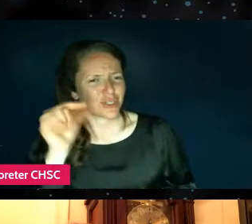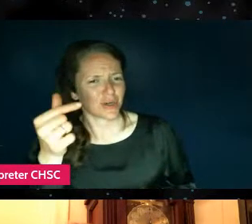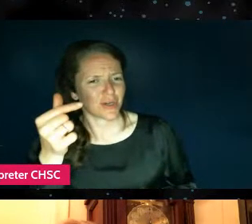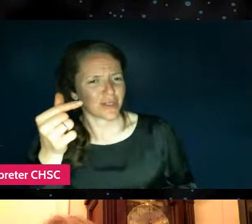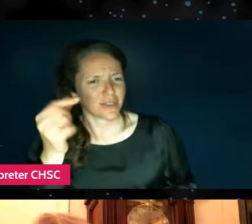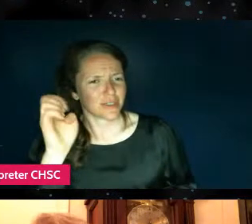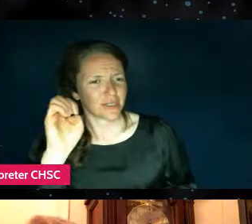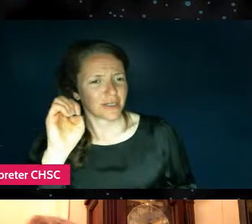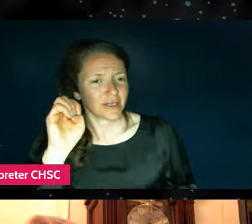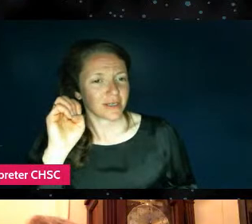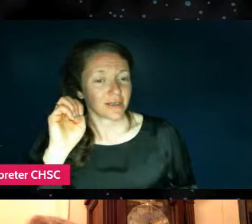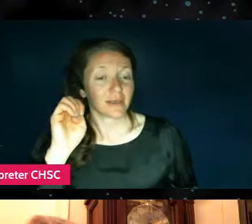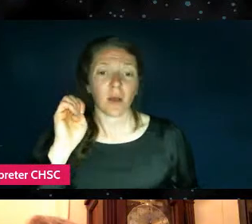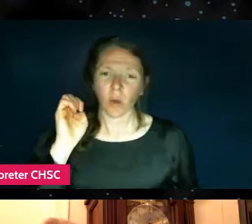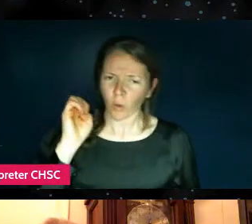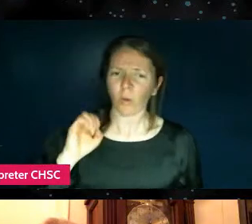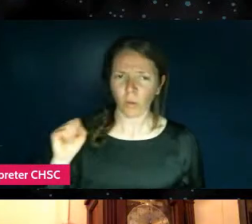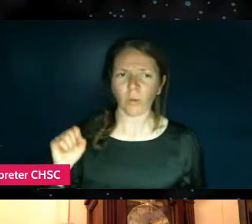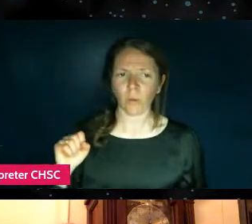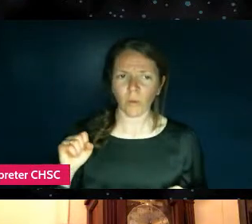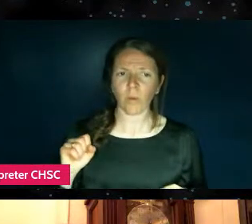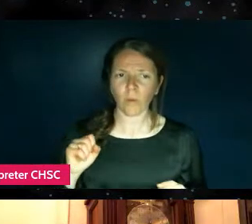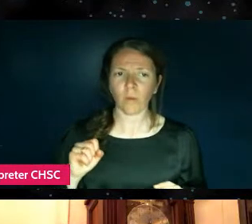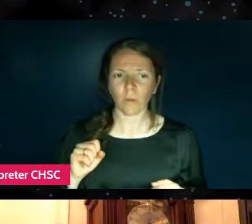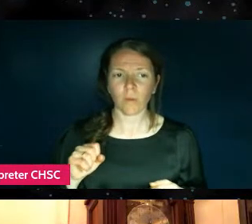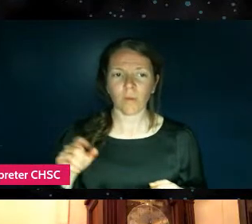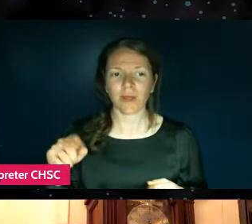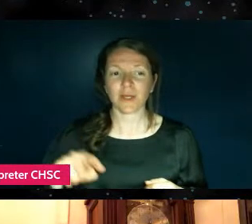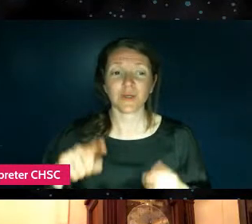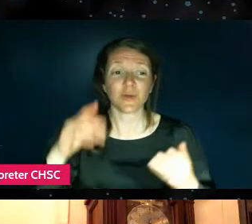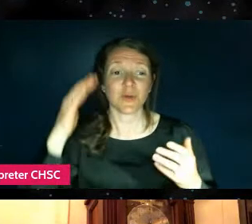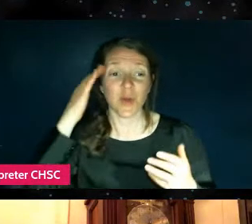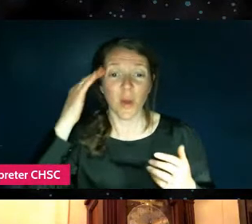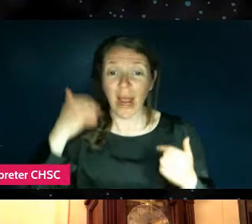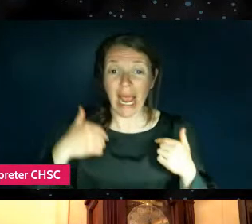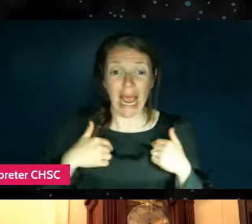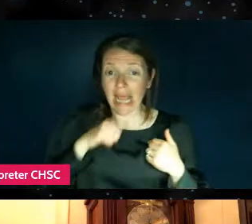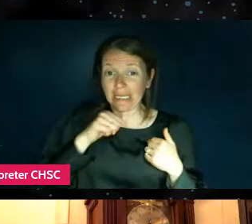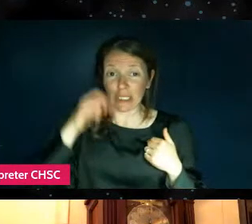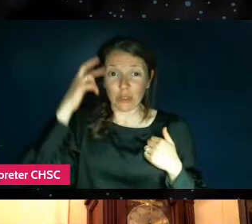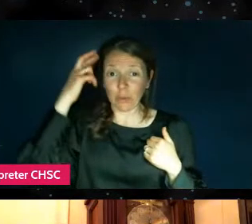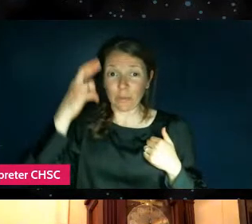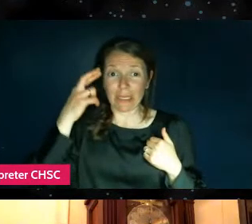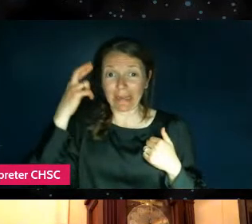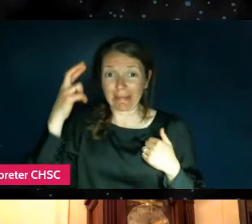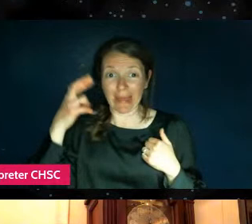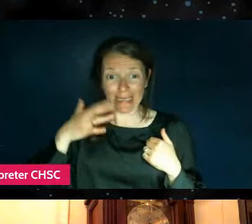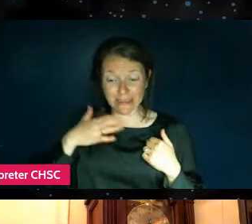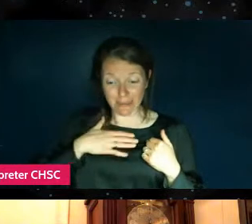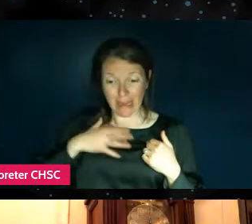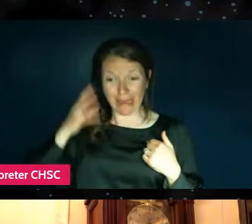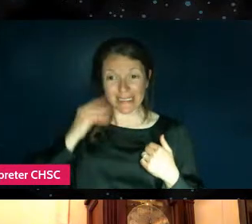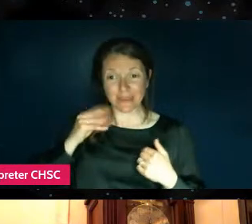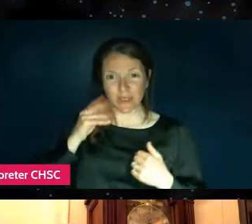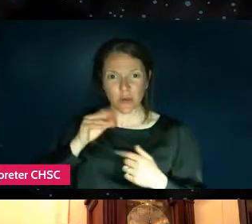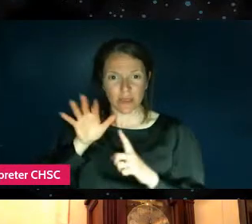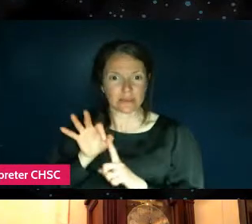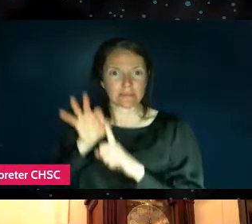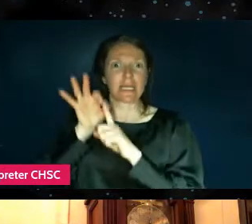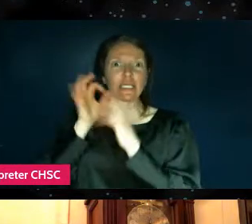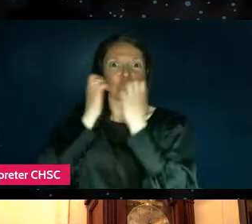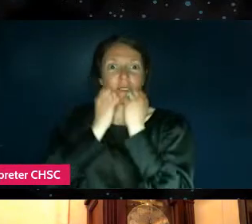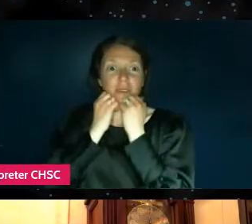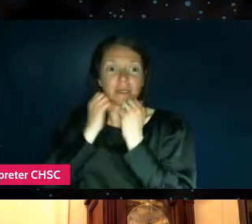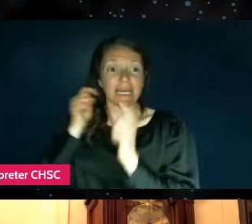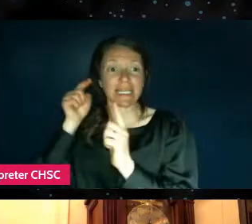Oh, definitely. I mean, well, as you all know, I didn't realize the treasure trove that I had until you all had me start